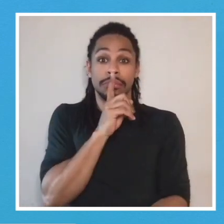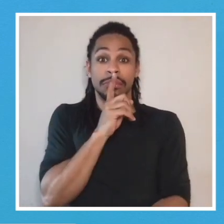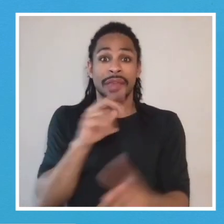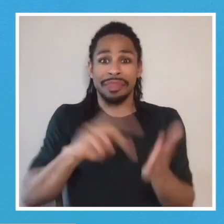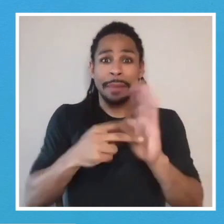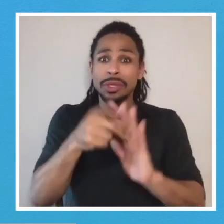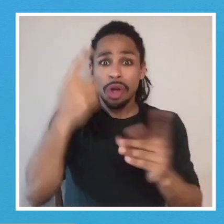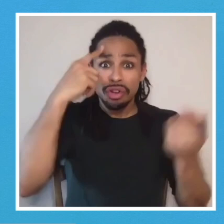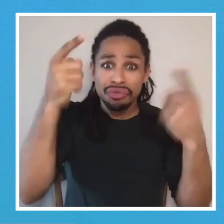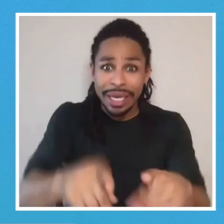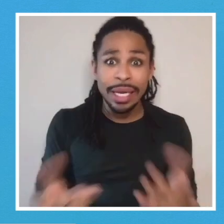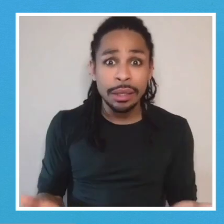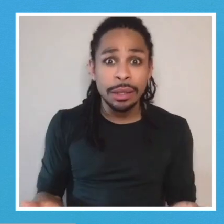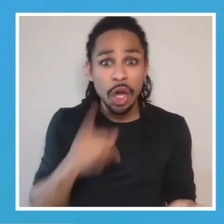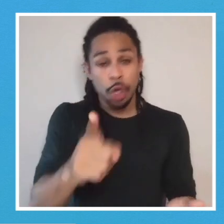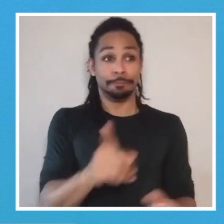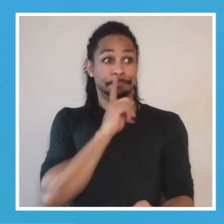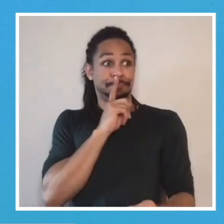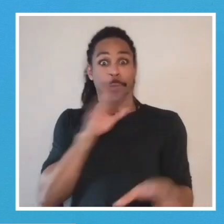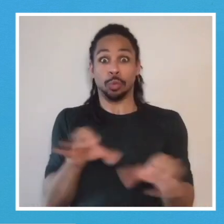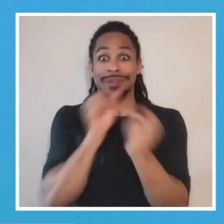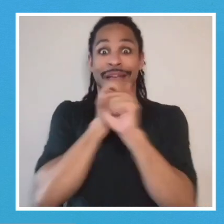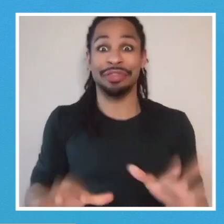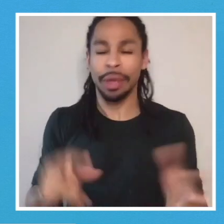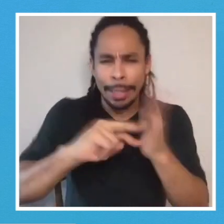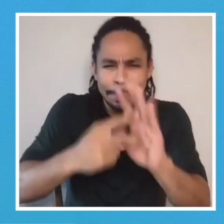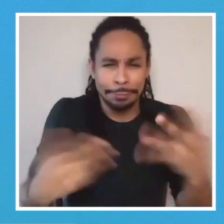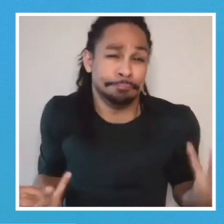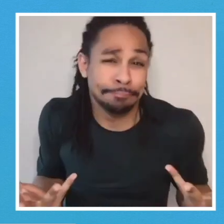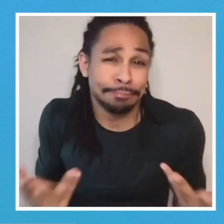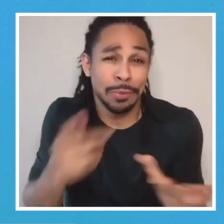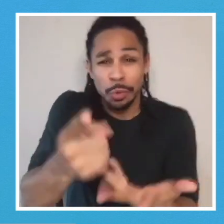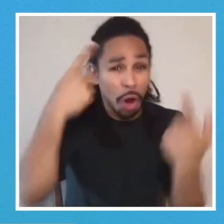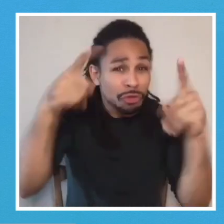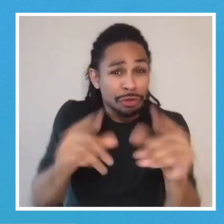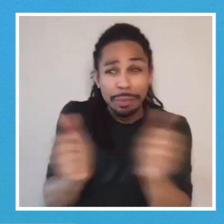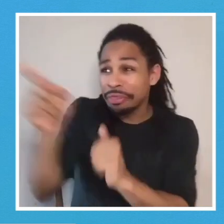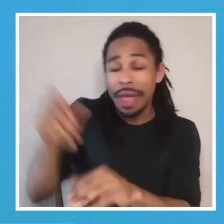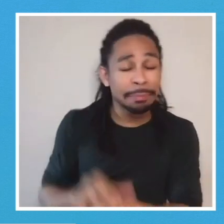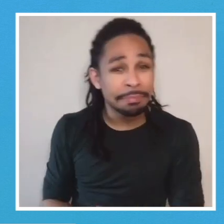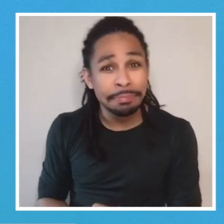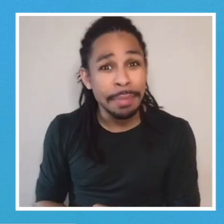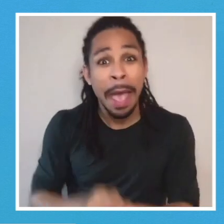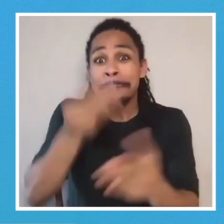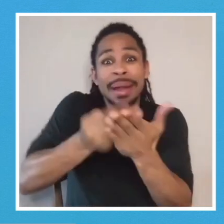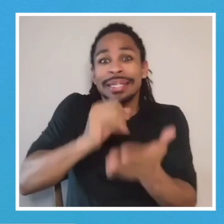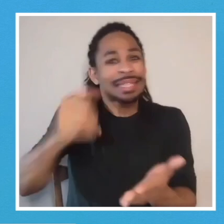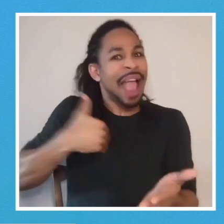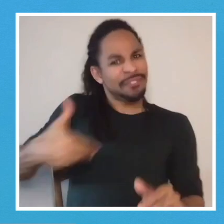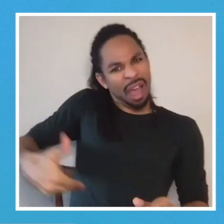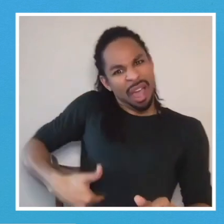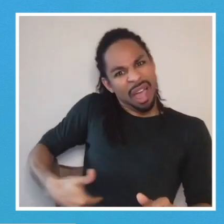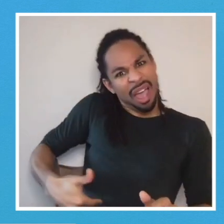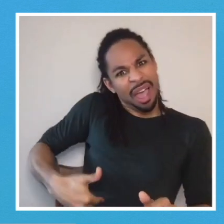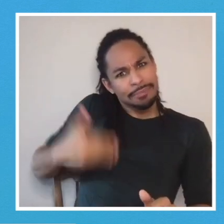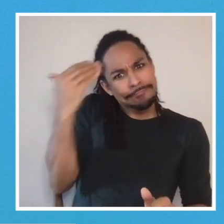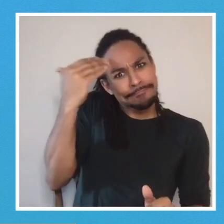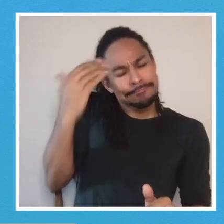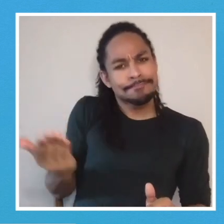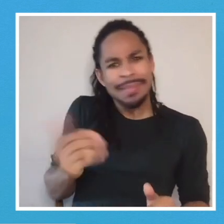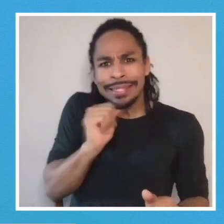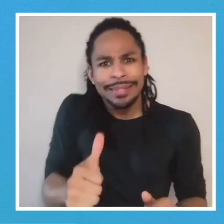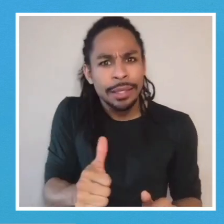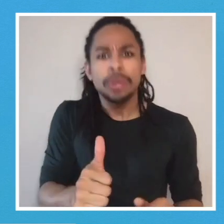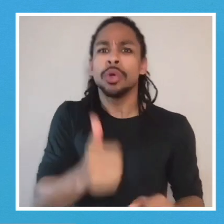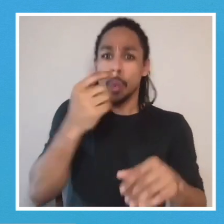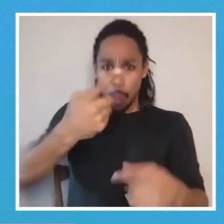those actions, you make those moves. Money doesn't have a conscience. Humans do. Use your conscience, use your heart, use